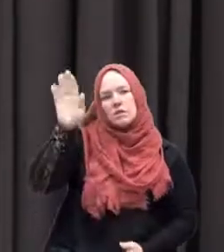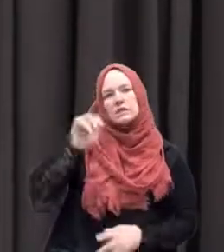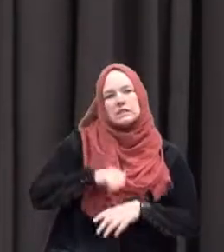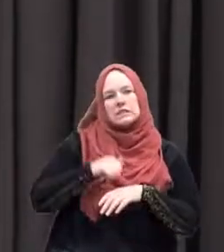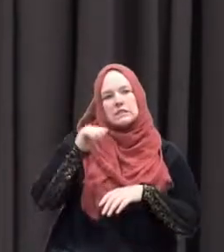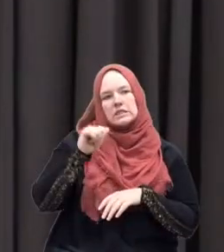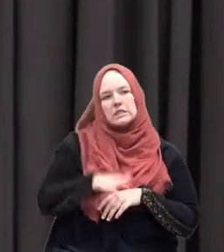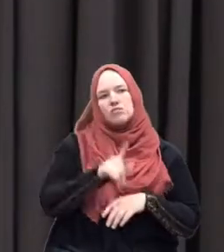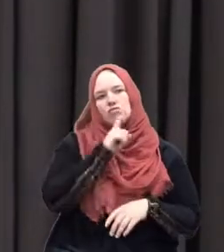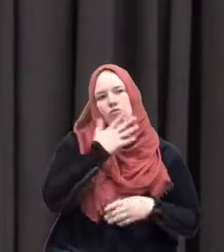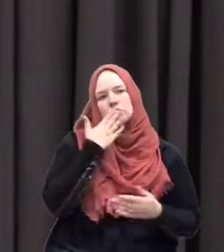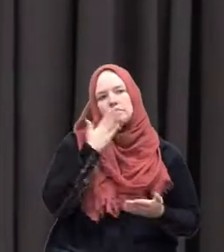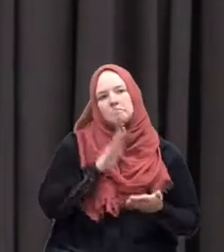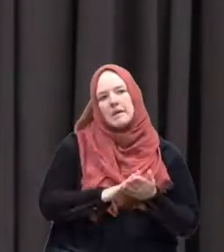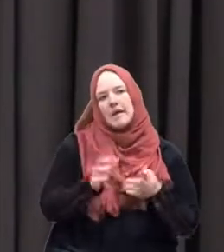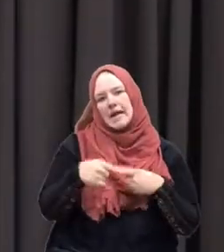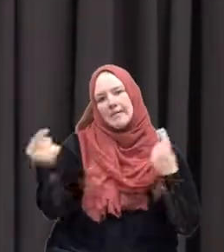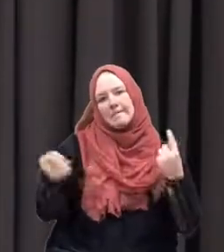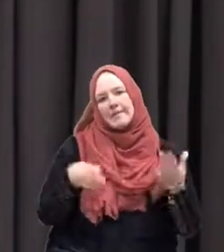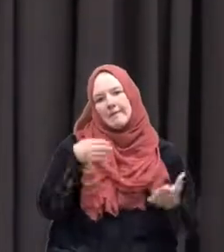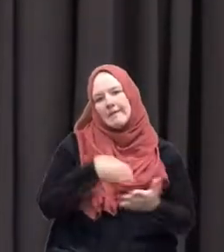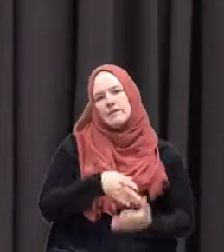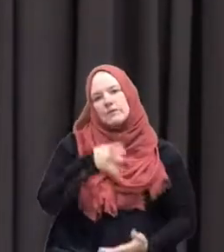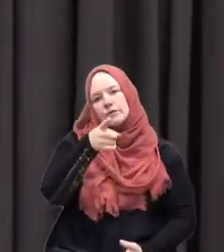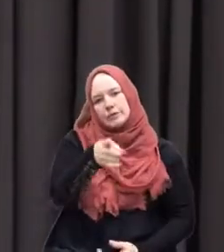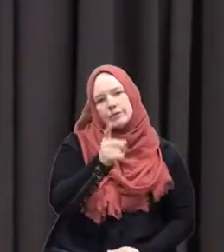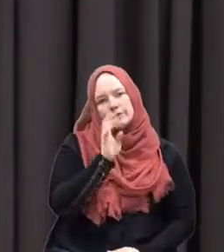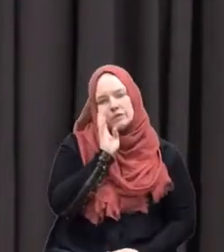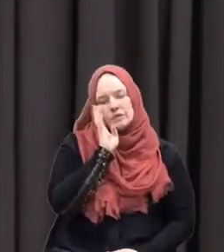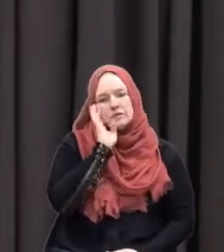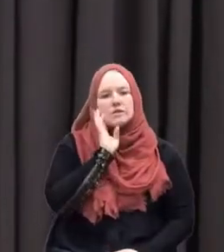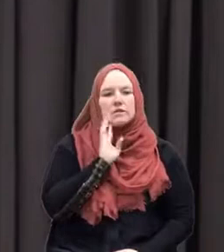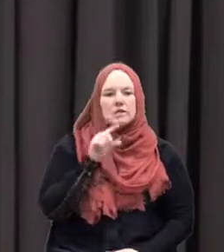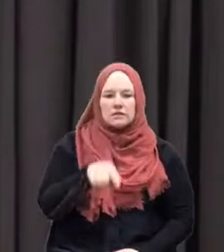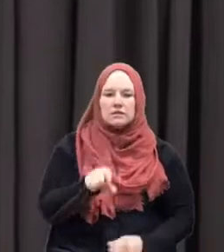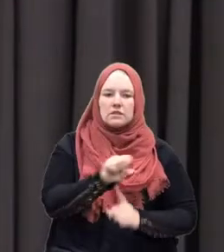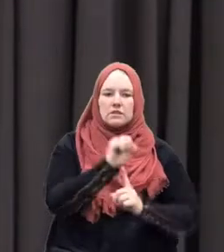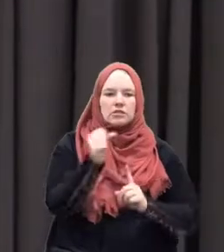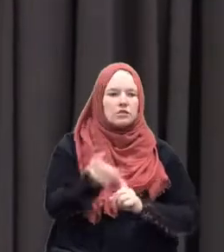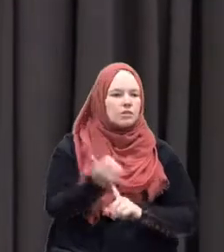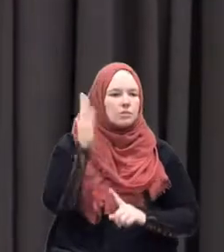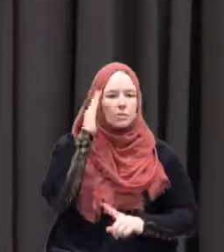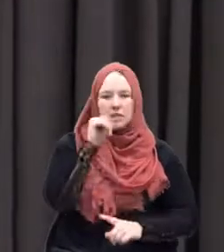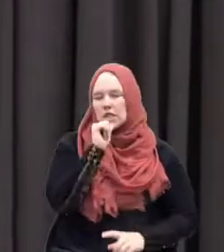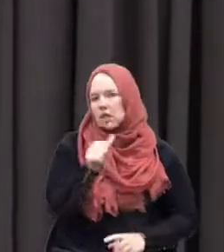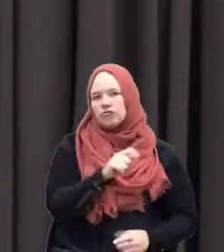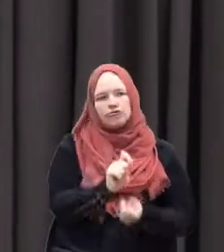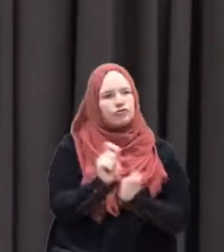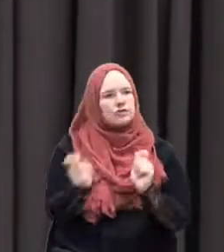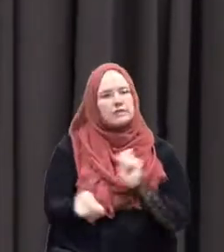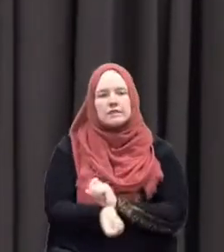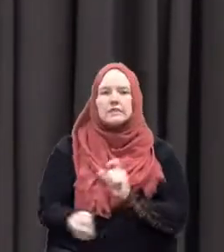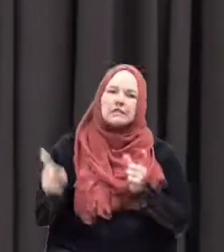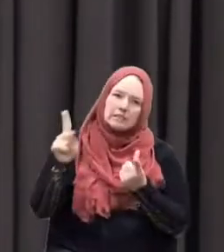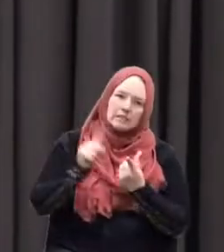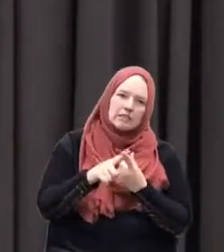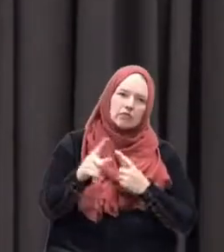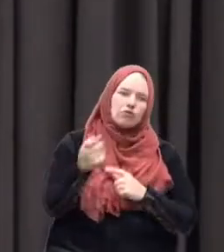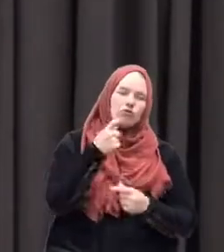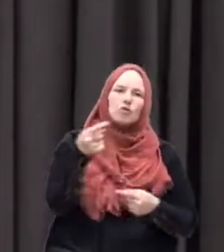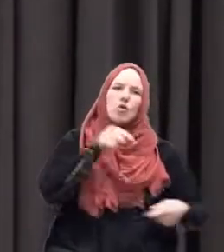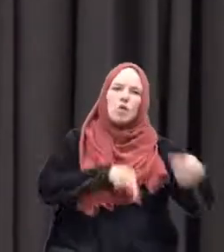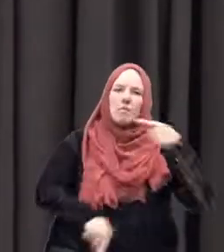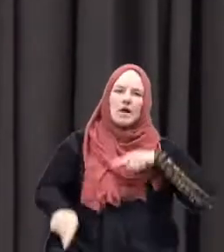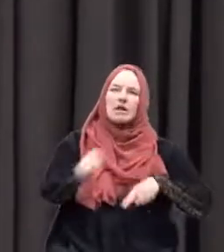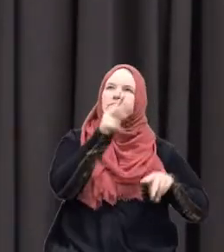Allah will send a very bad enemy against you, and this situation will not change until you